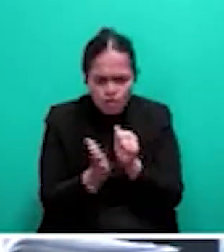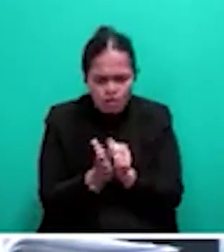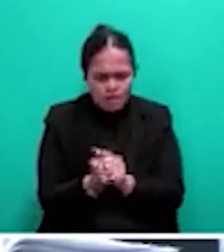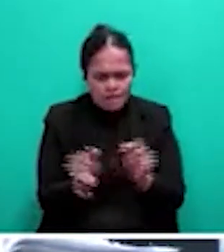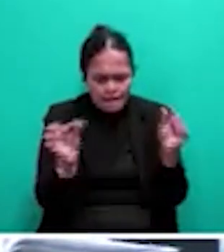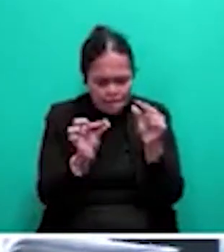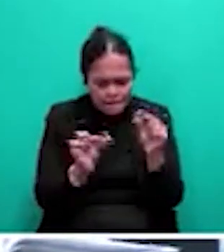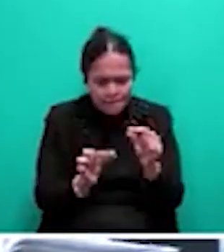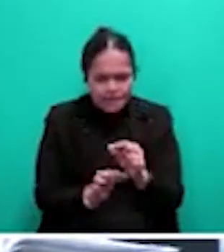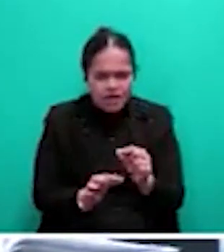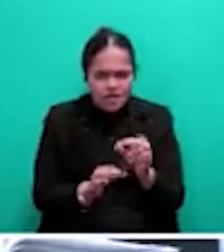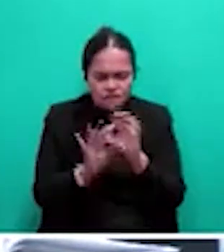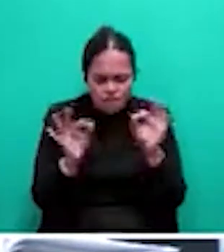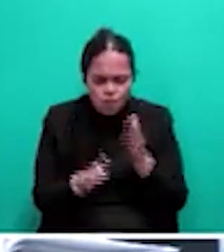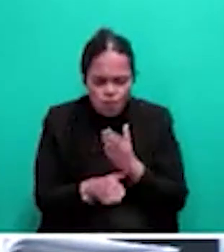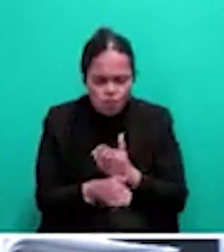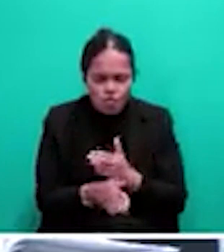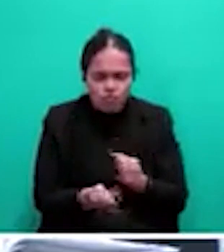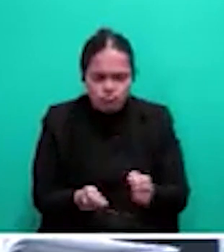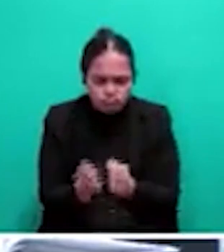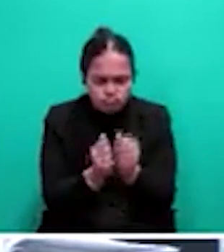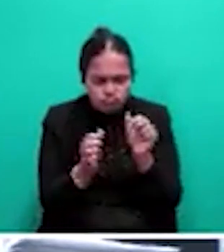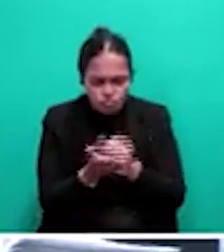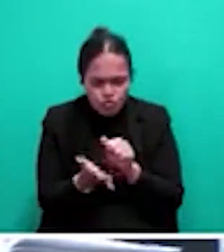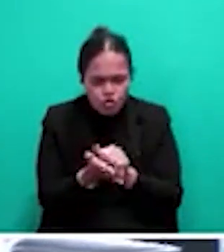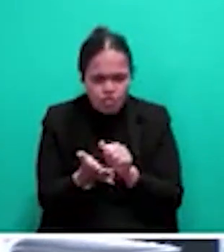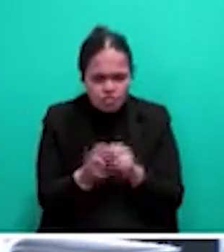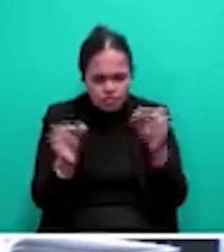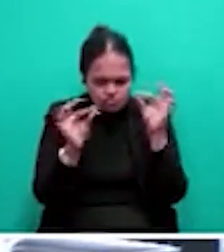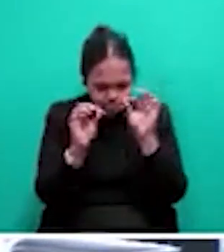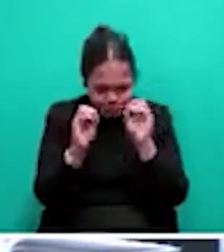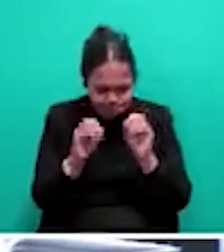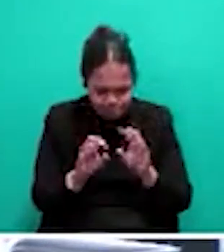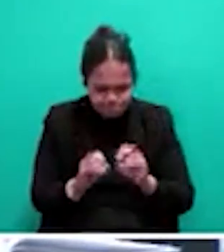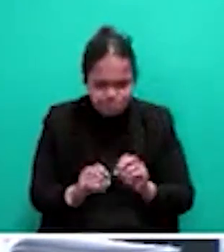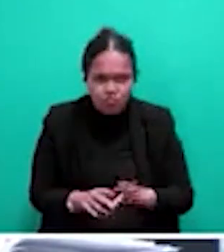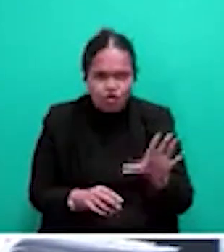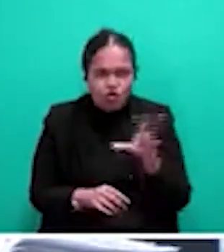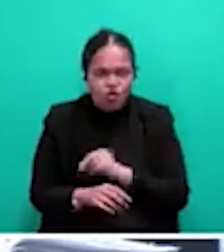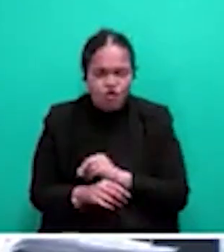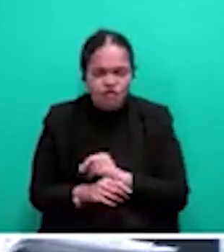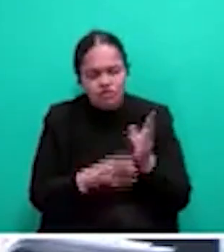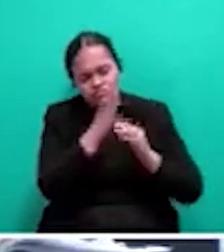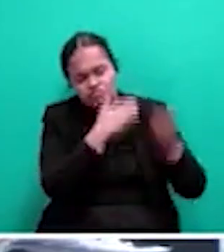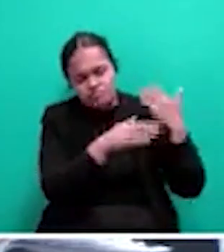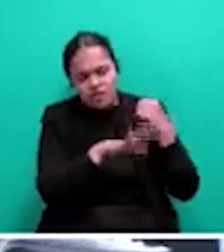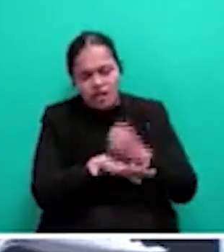to guide the revitalization and modernization of indigenous governance structures.